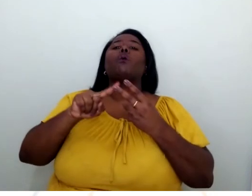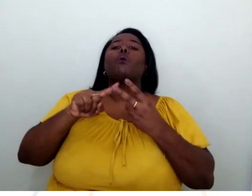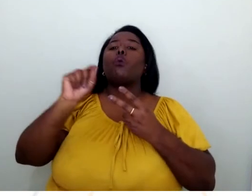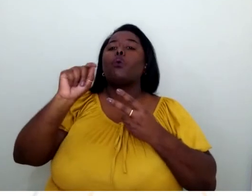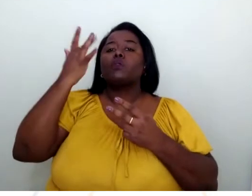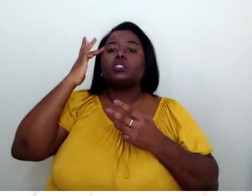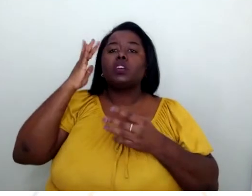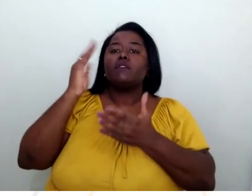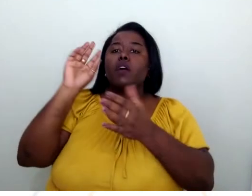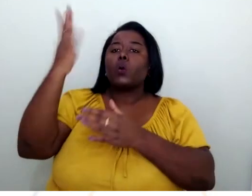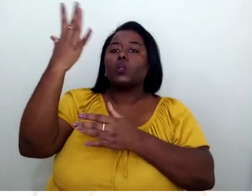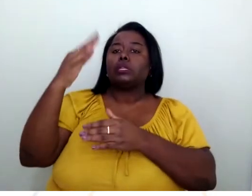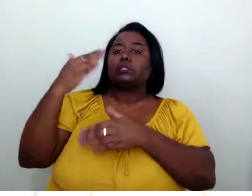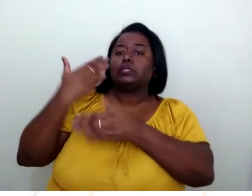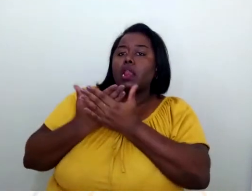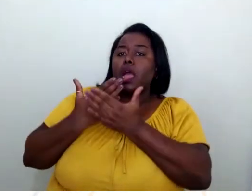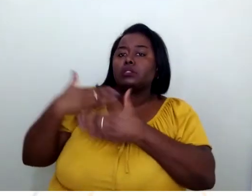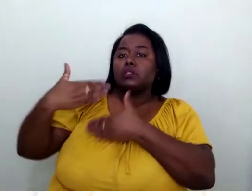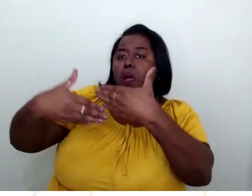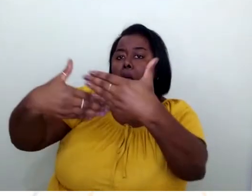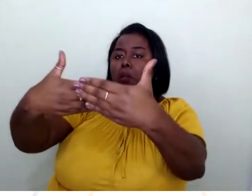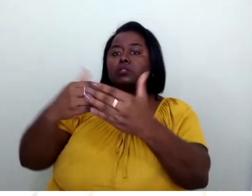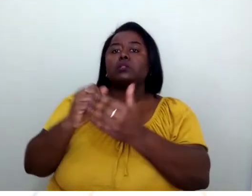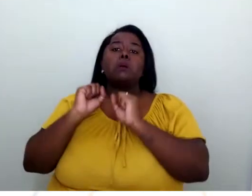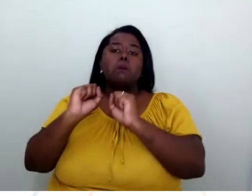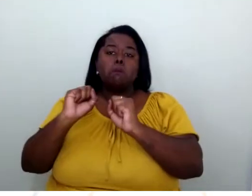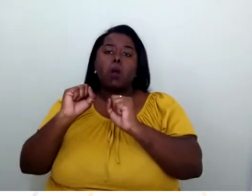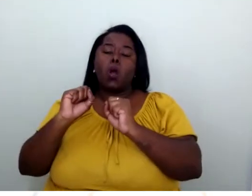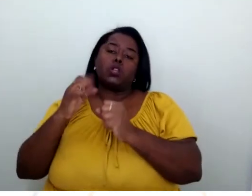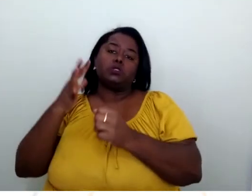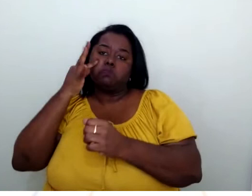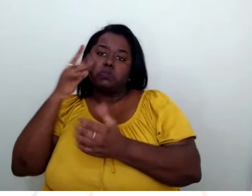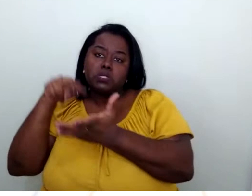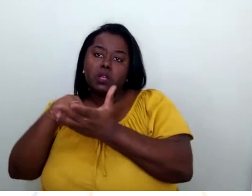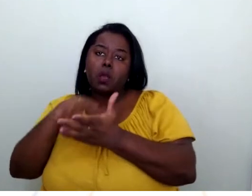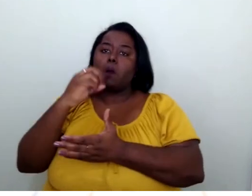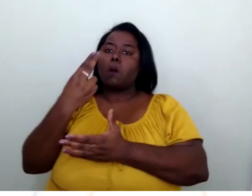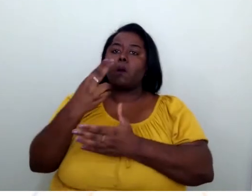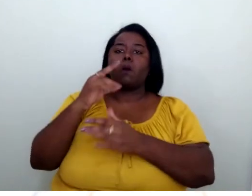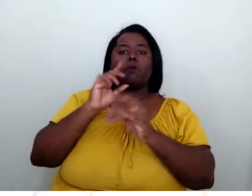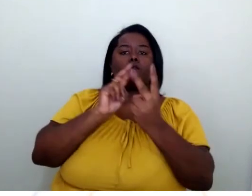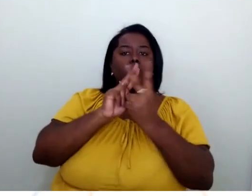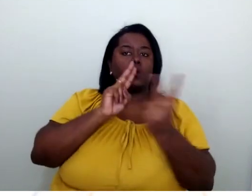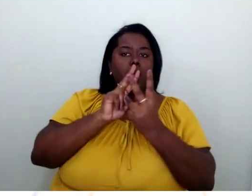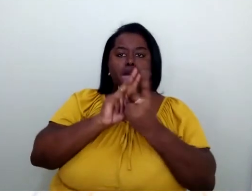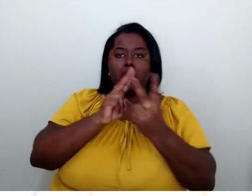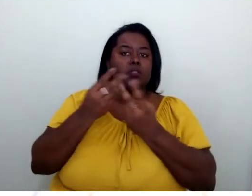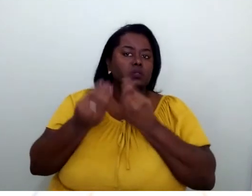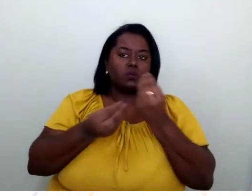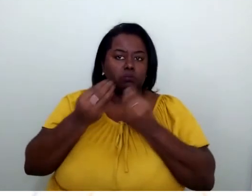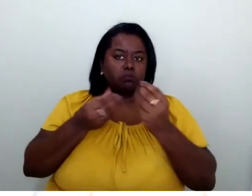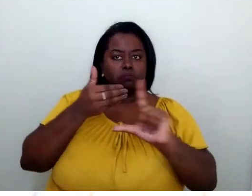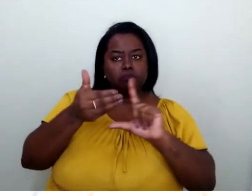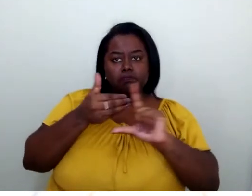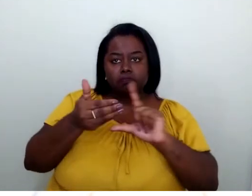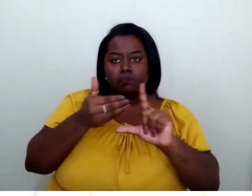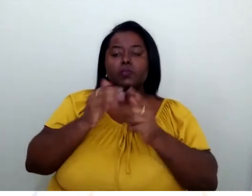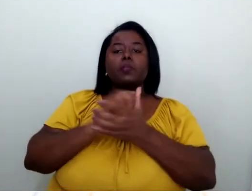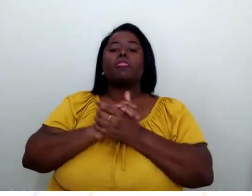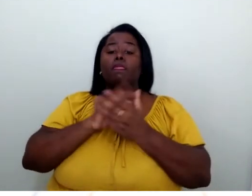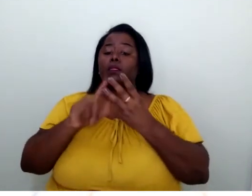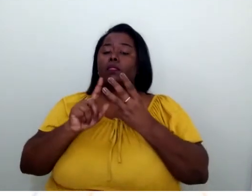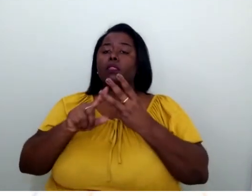from a research, study, personal experience, or is it just opinion, just the way you feel? Now,